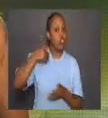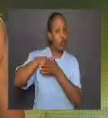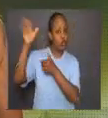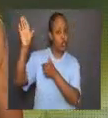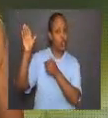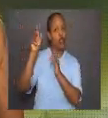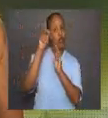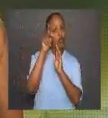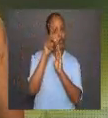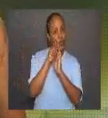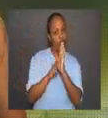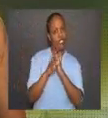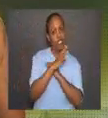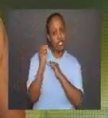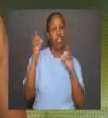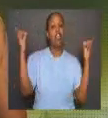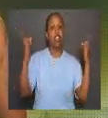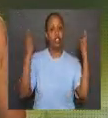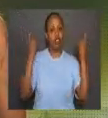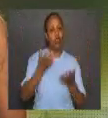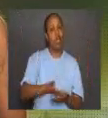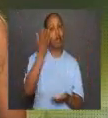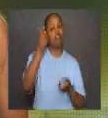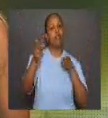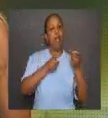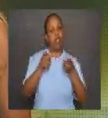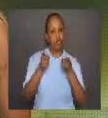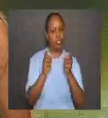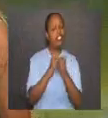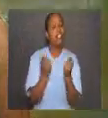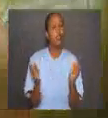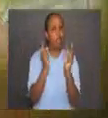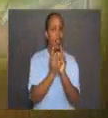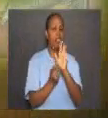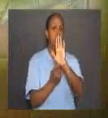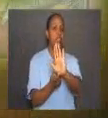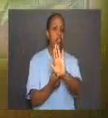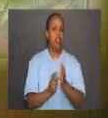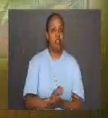policy and natural resource management are related.